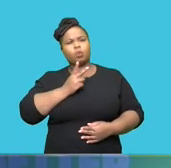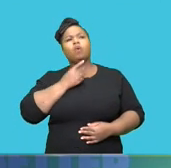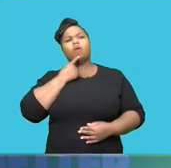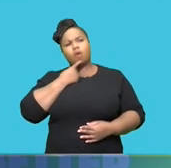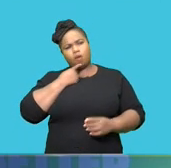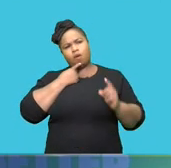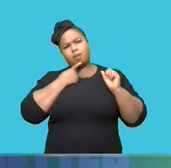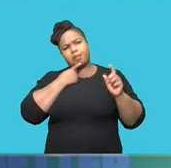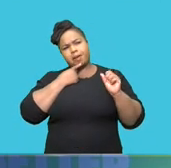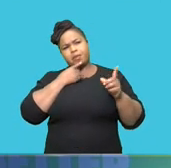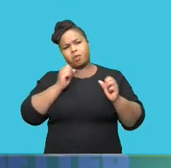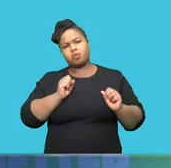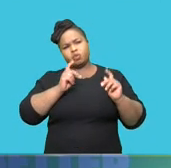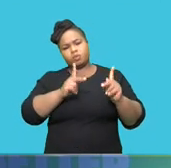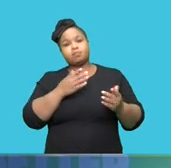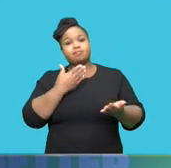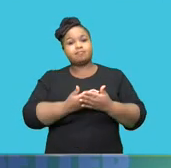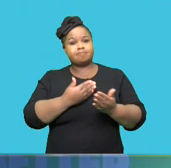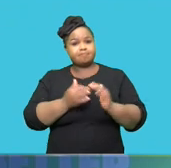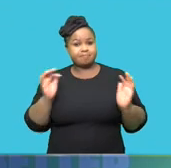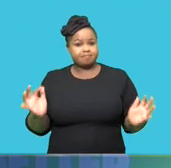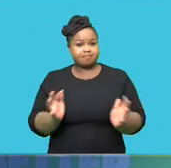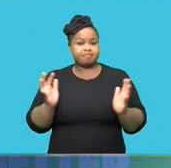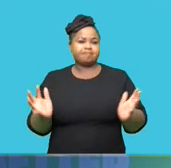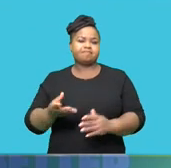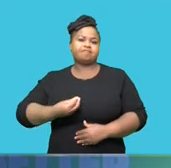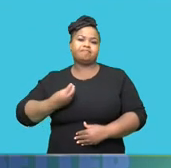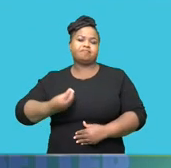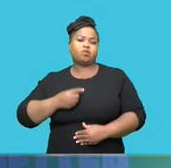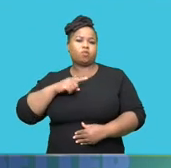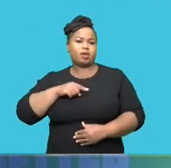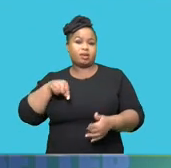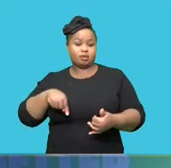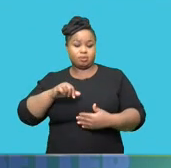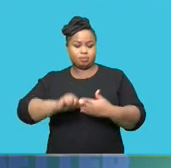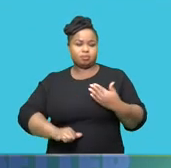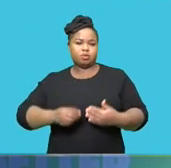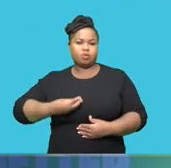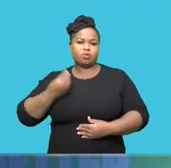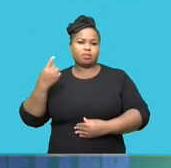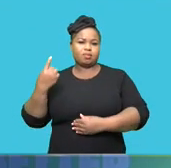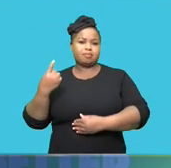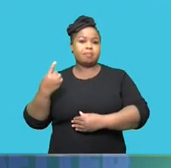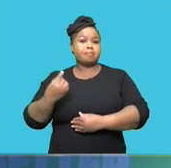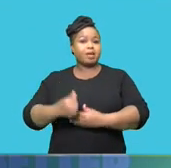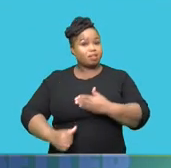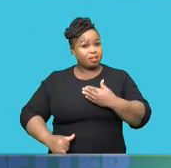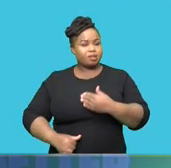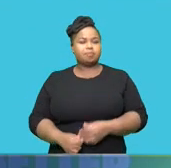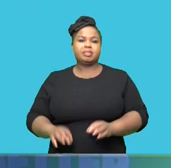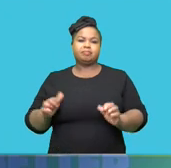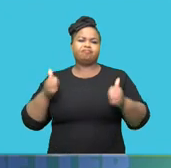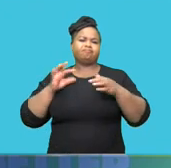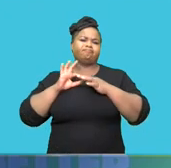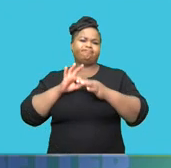an opportunity to encourage, particularly young people, since this is the month of young people, to be good